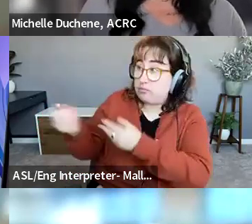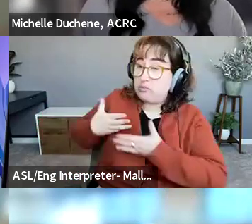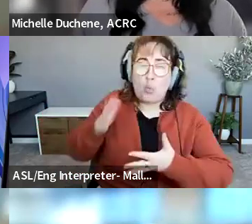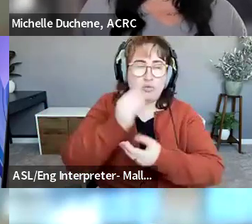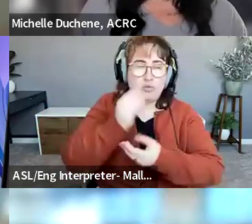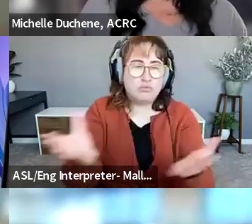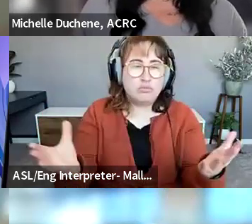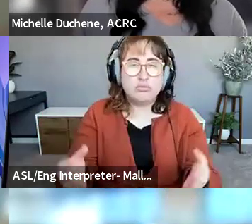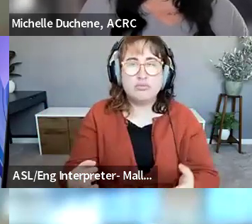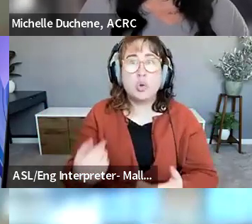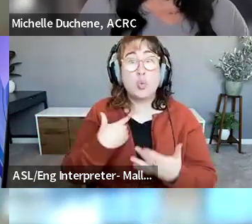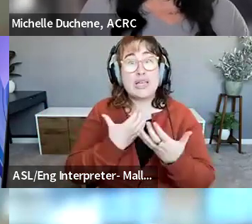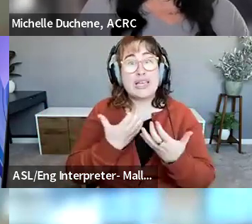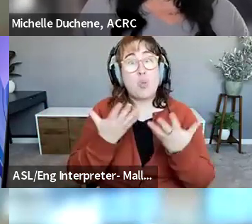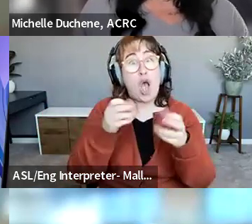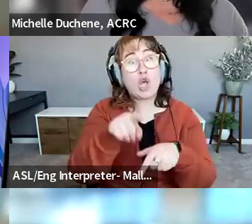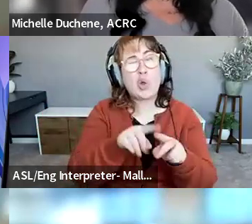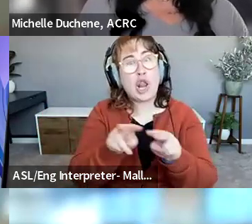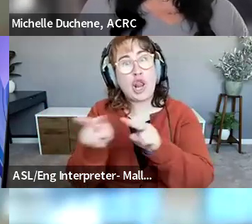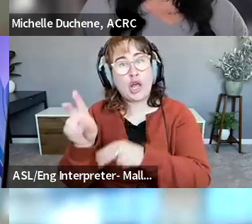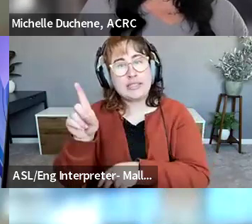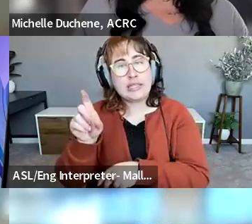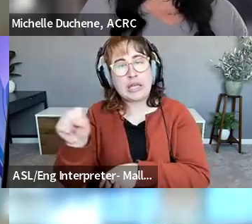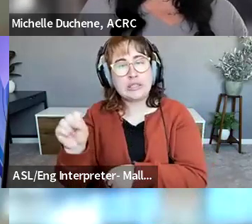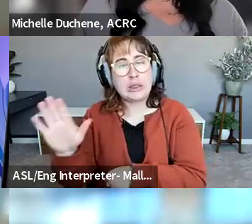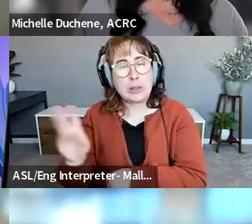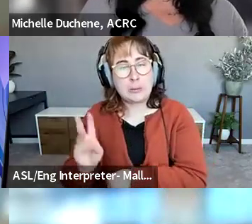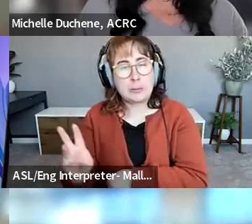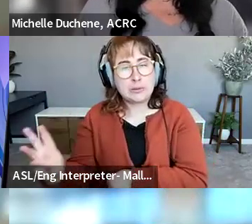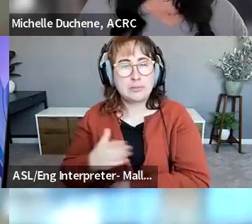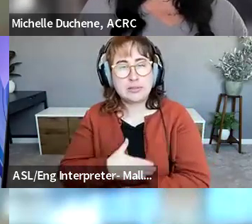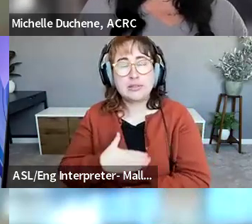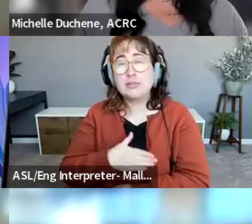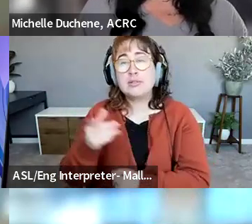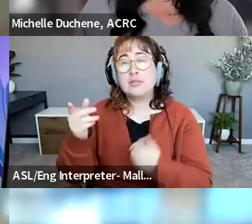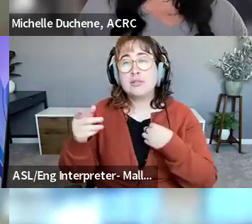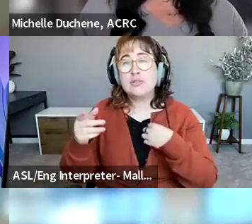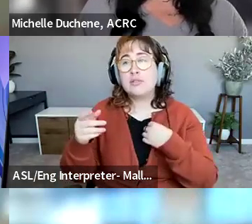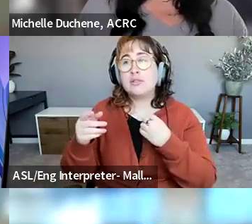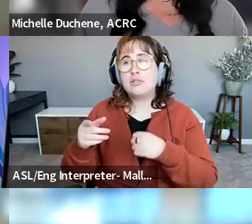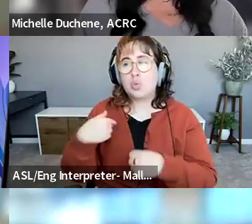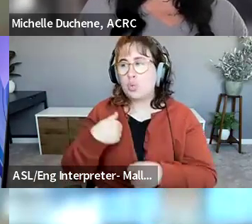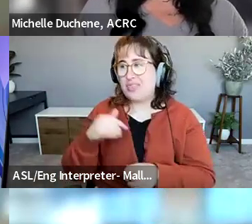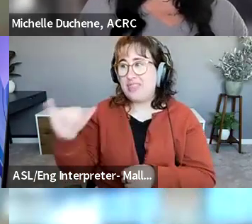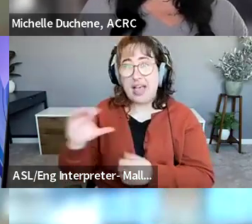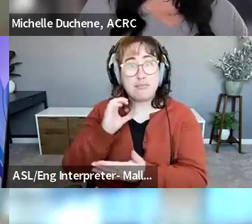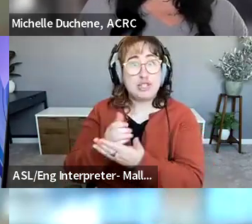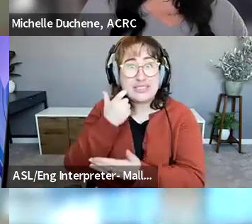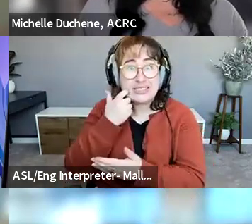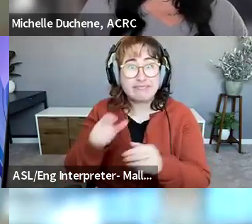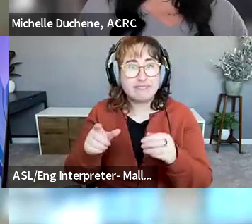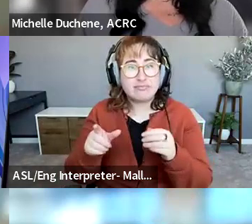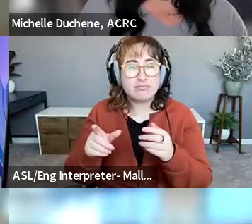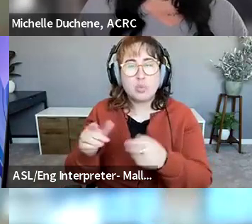get on to the Department of Developmental Services website. I believe we're going to try to send out this infographic document here